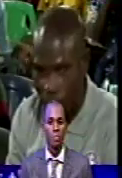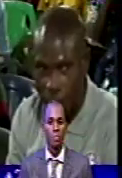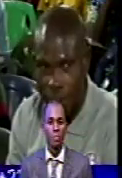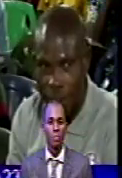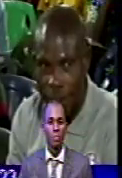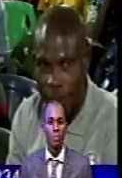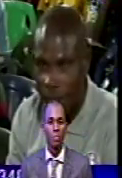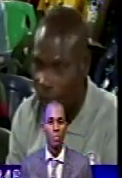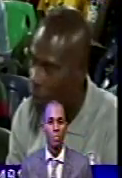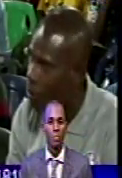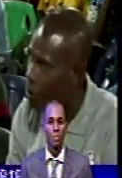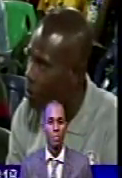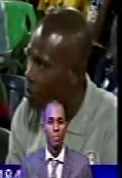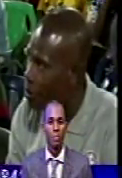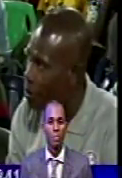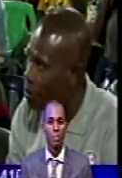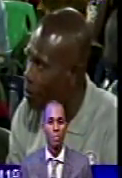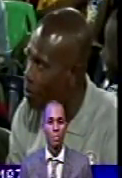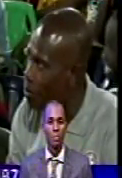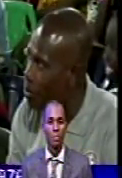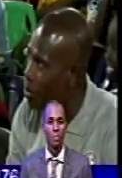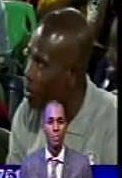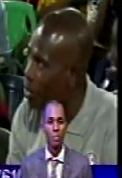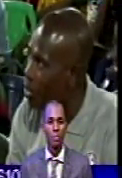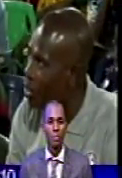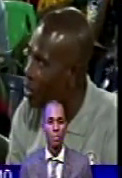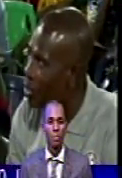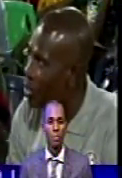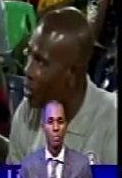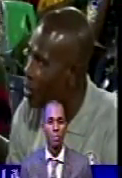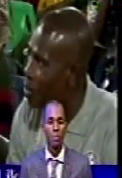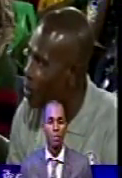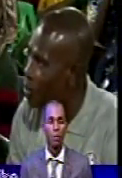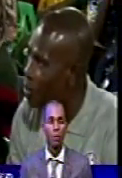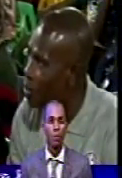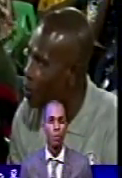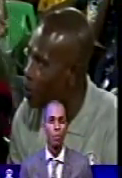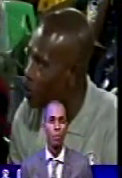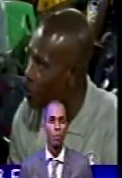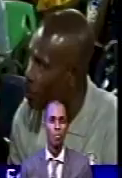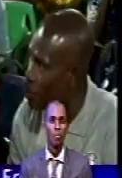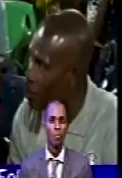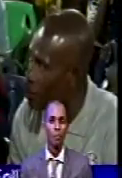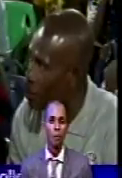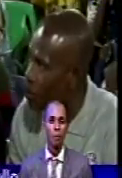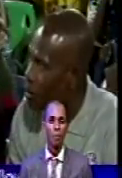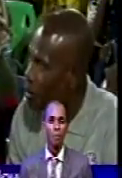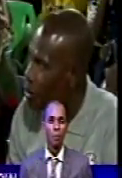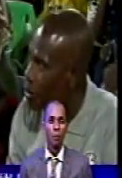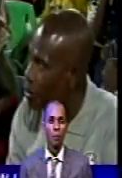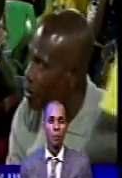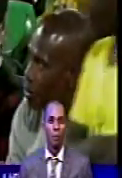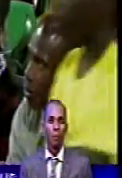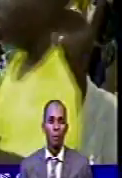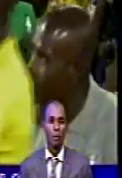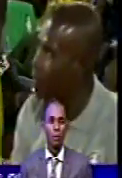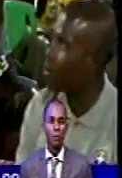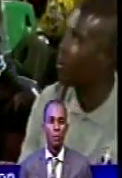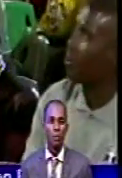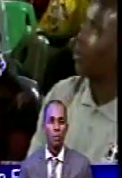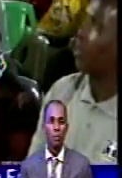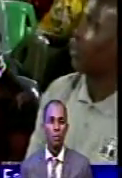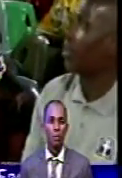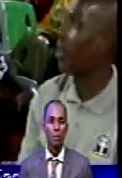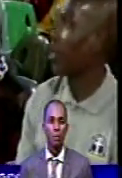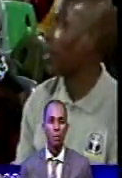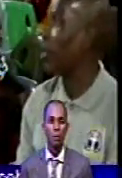While we try to take it live shortly, let's bring you the full story. That woman you saw there